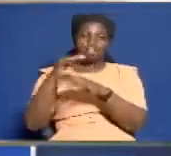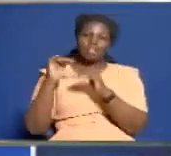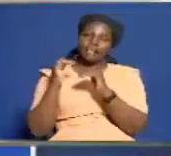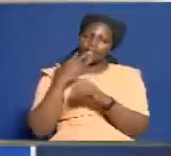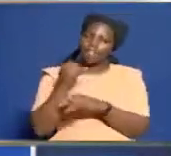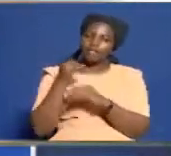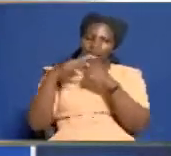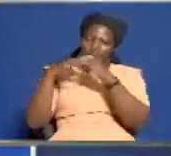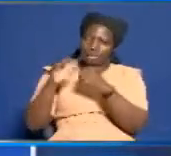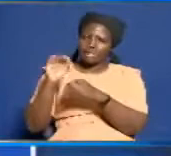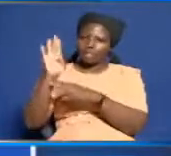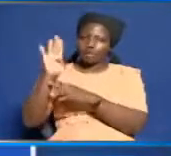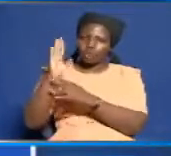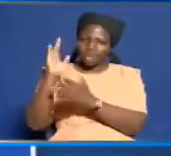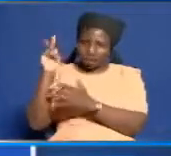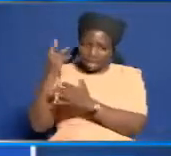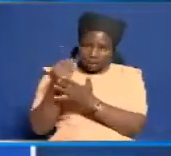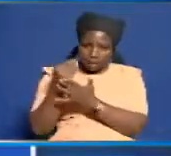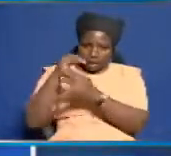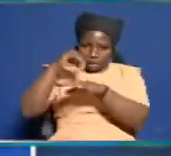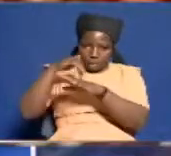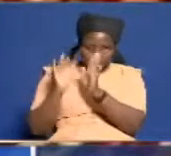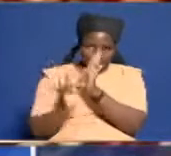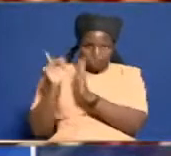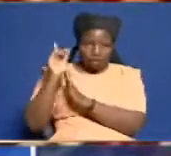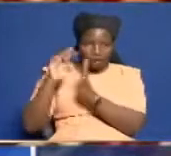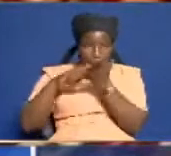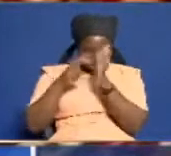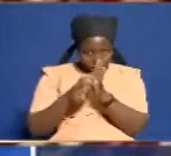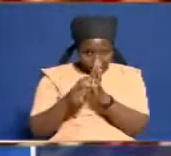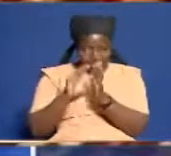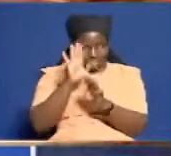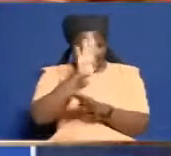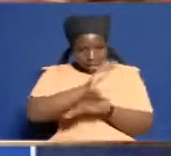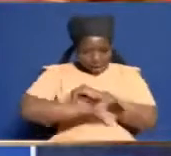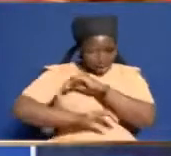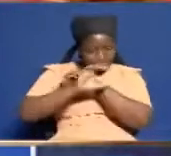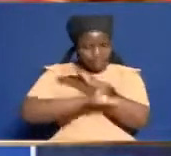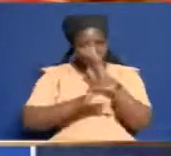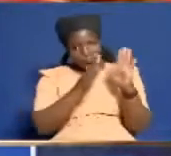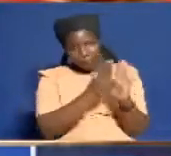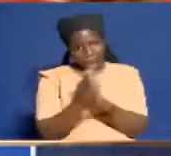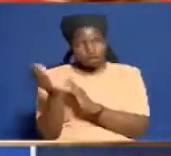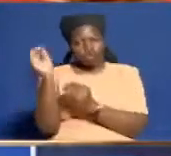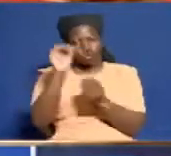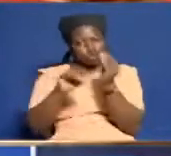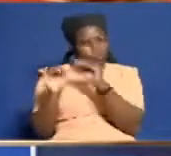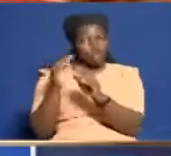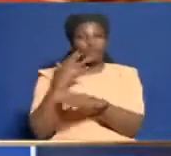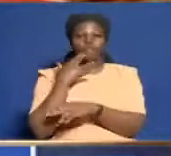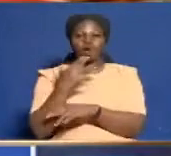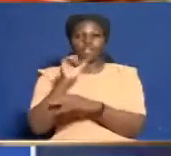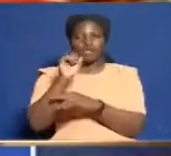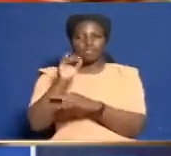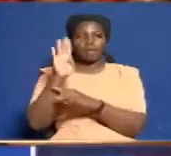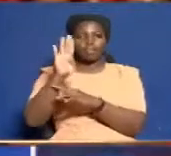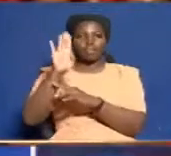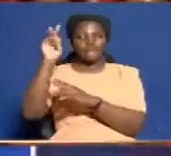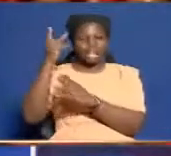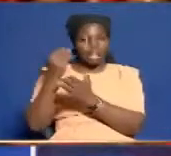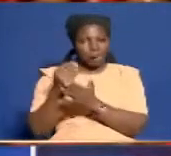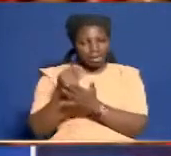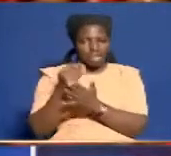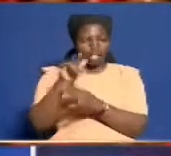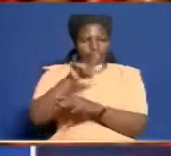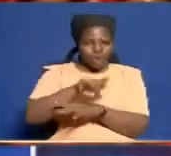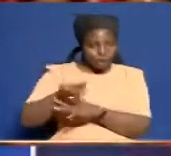590 billion Kenyan shillings on development projects. The country plans to raise an equivalent 450 billion Kenyan shillings